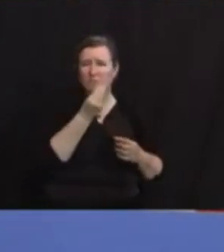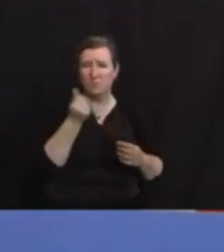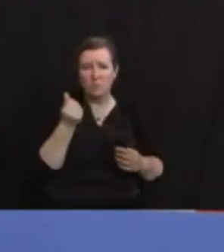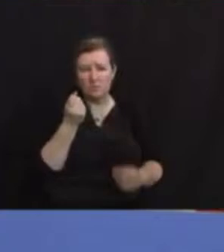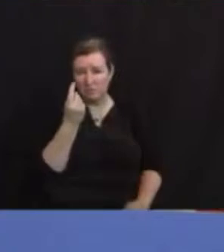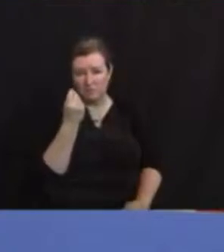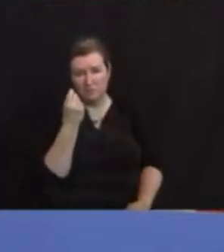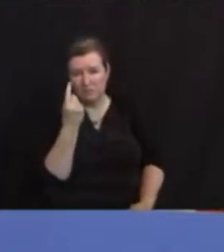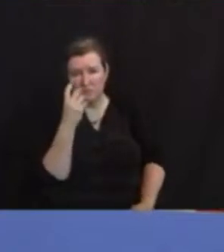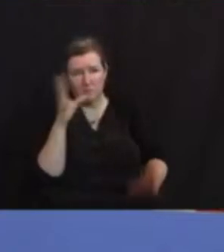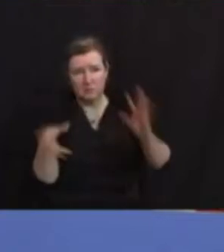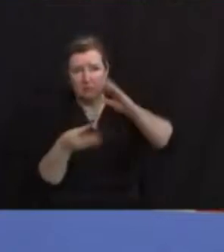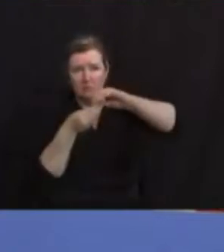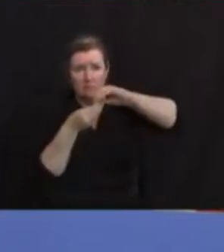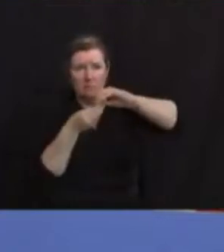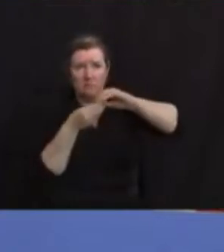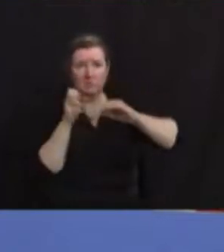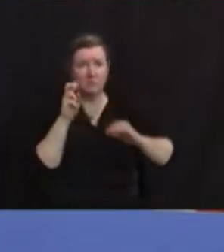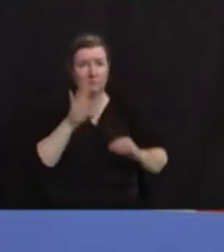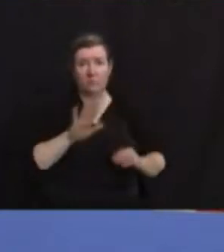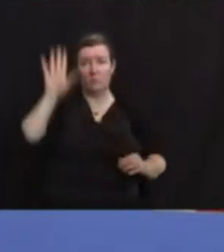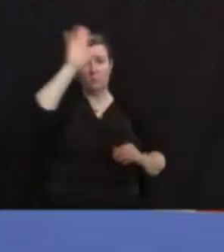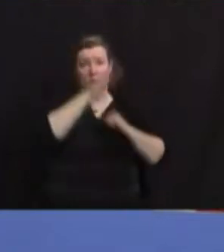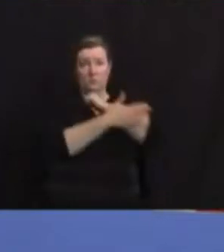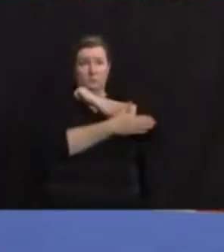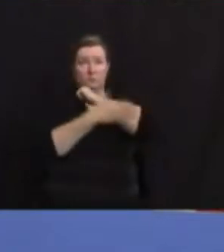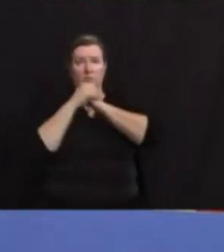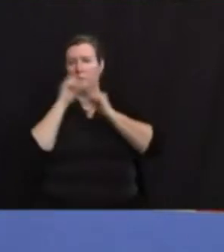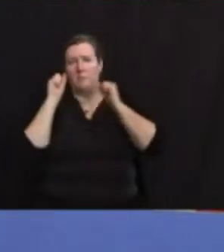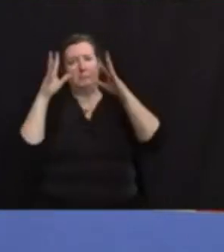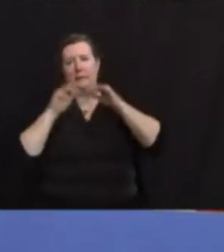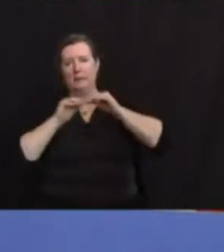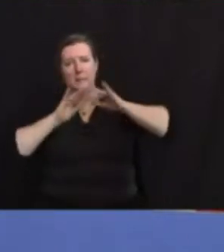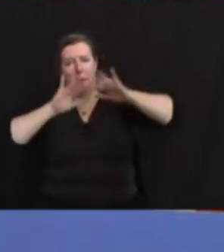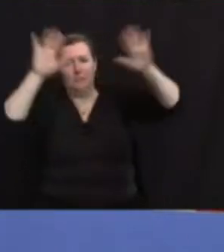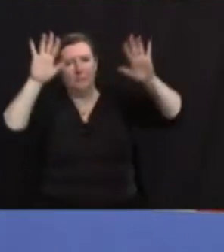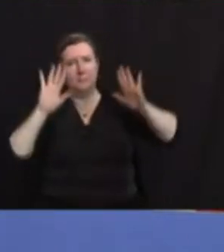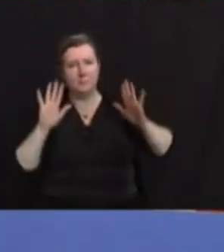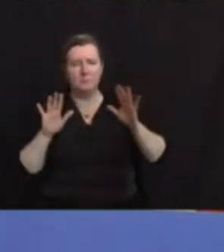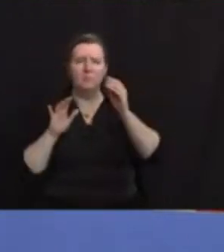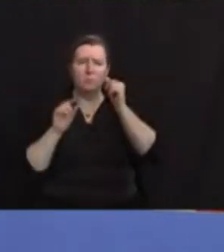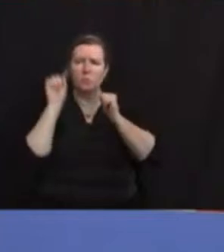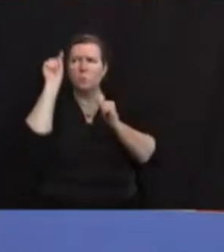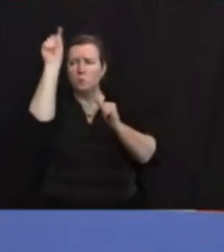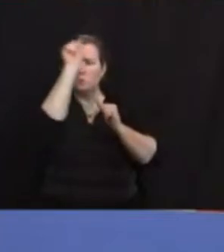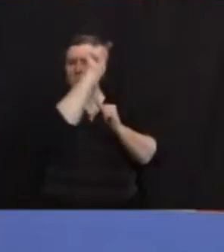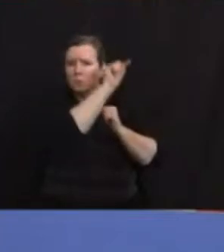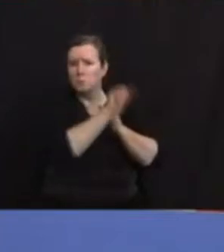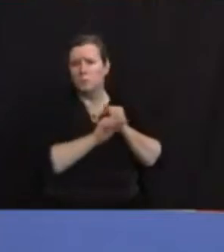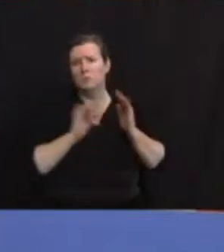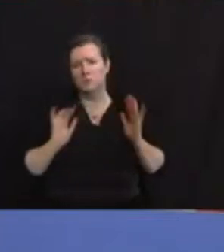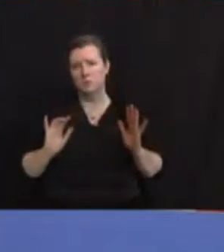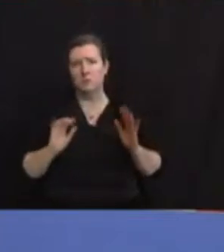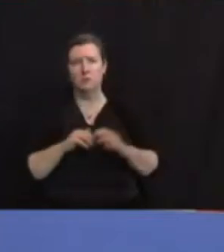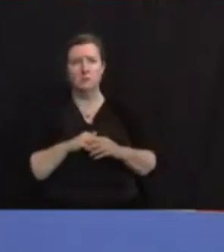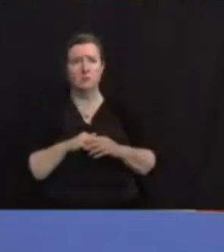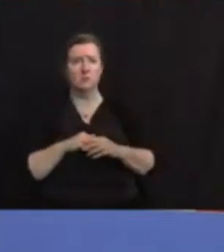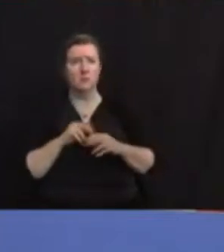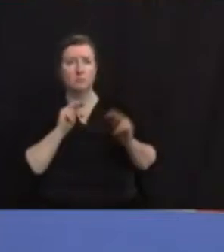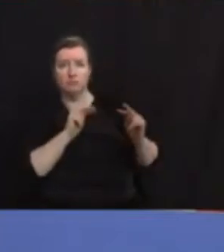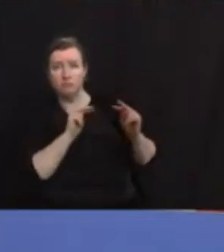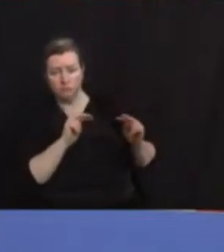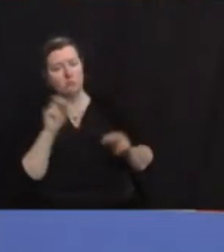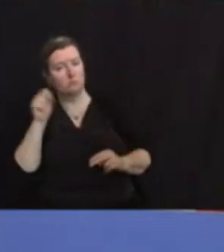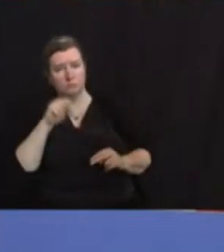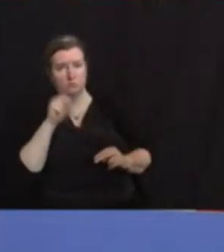both nationally and certainly in New Jersey. And so we're looking at that, we're paying attention to it, but at the same time,